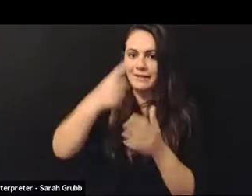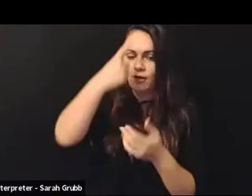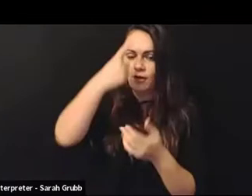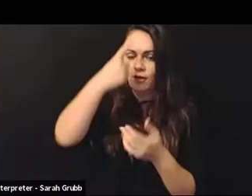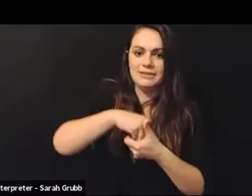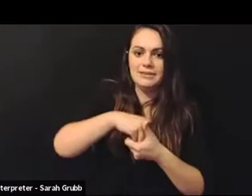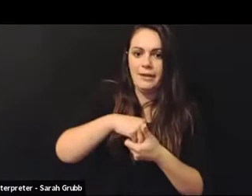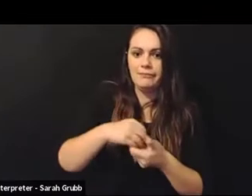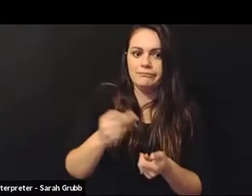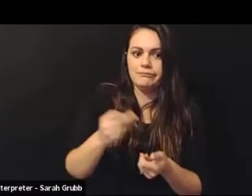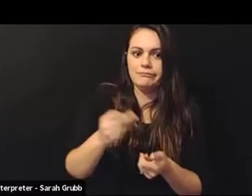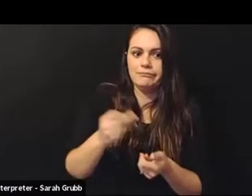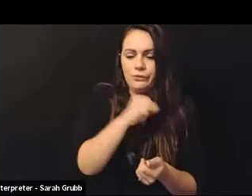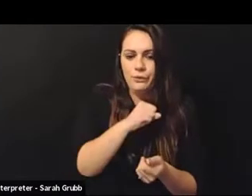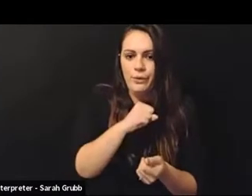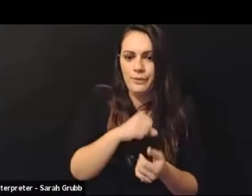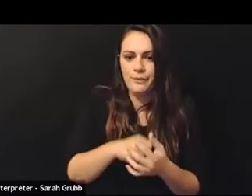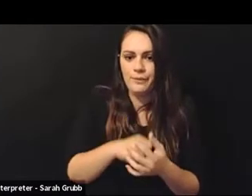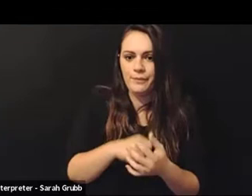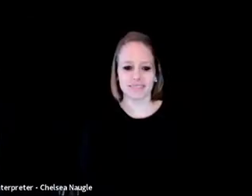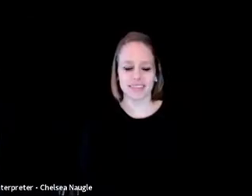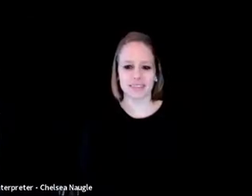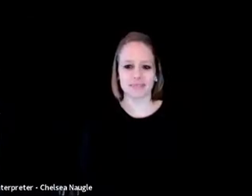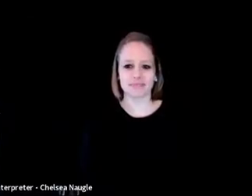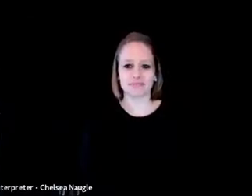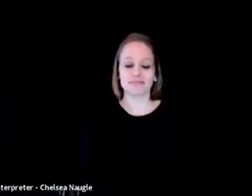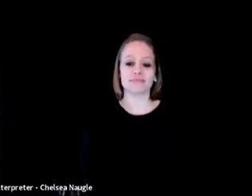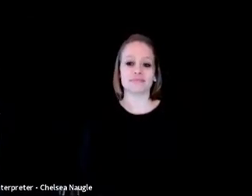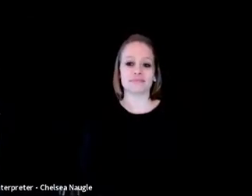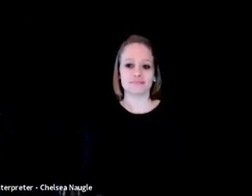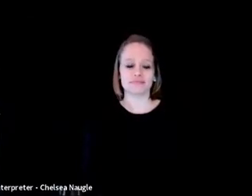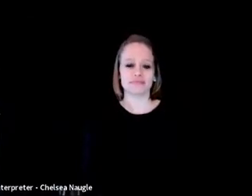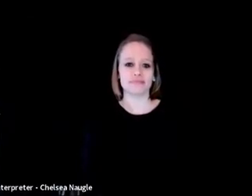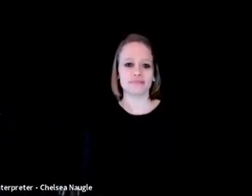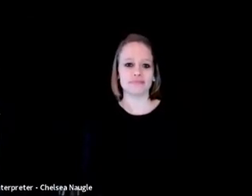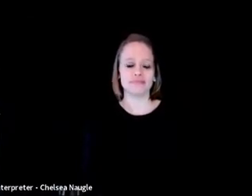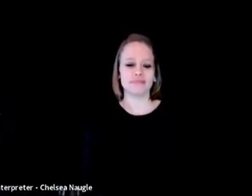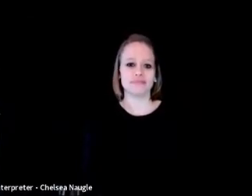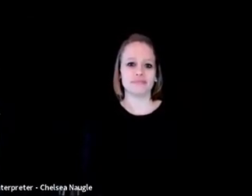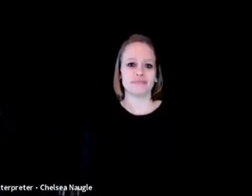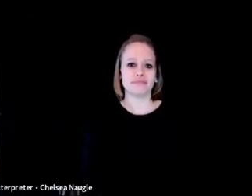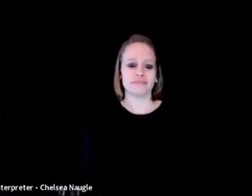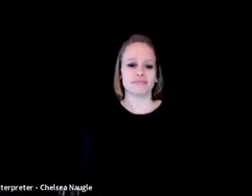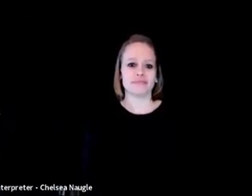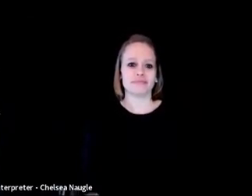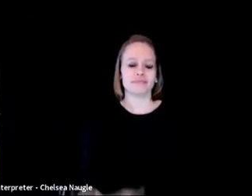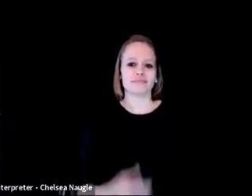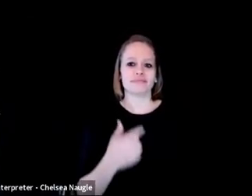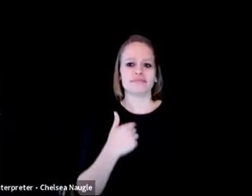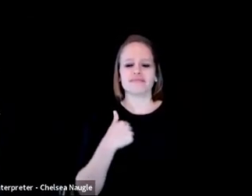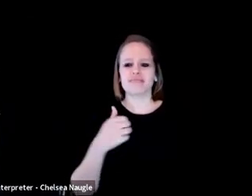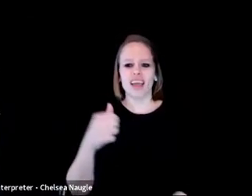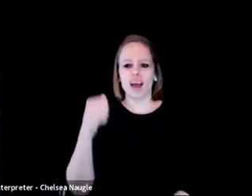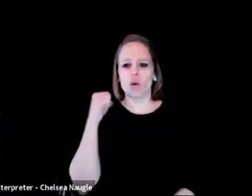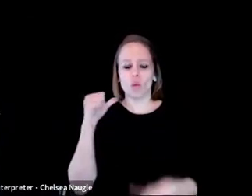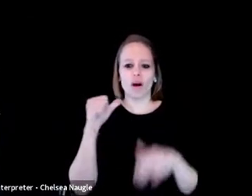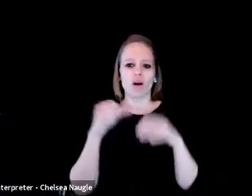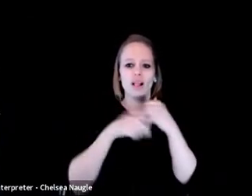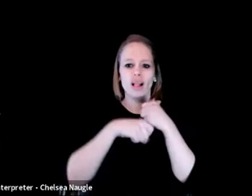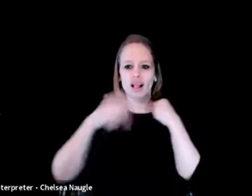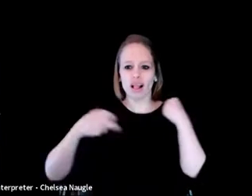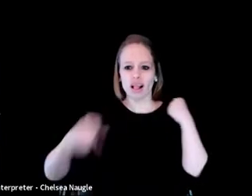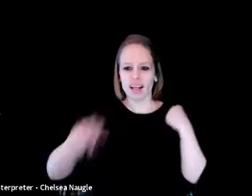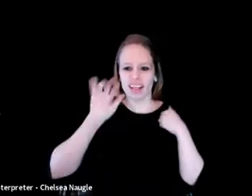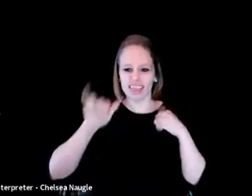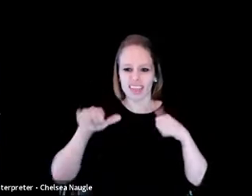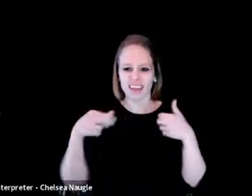Hey, Julie, let's go ahead and do an interpreter switch. All right. I am not going to rest on this slide too long. Just to let you know, this is what you